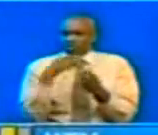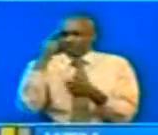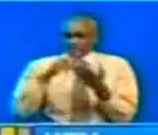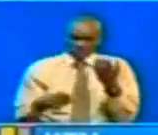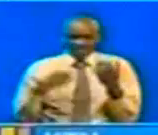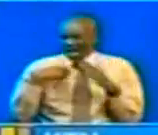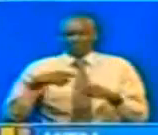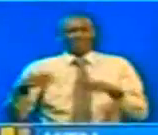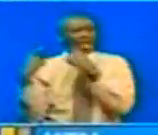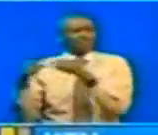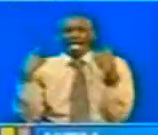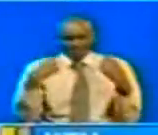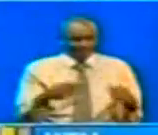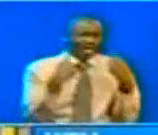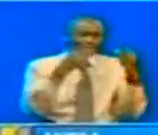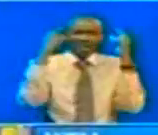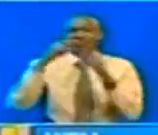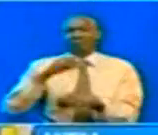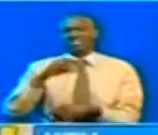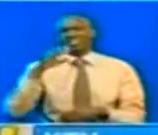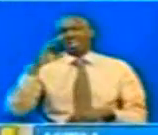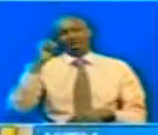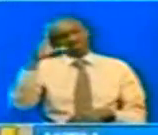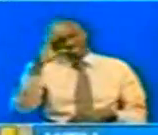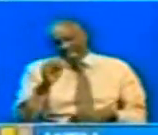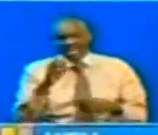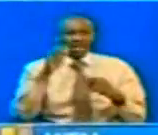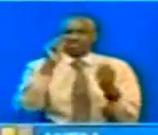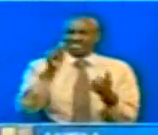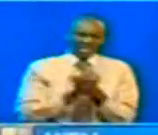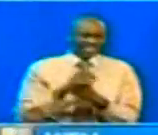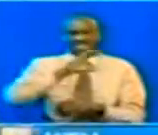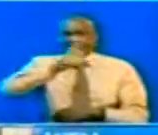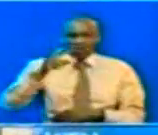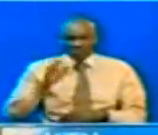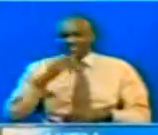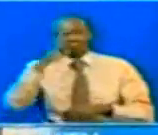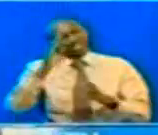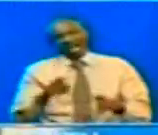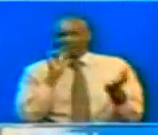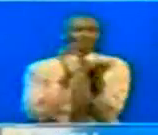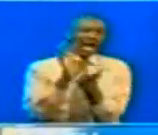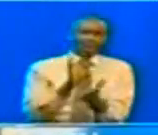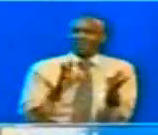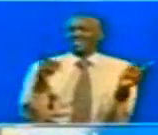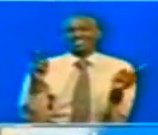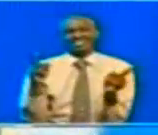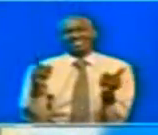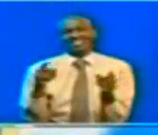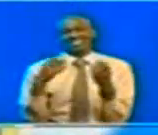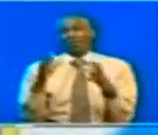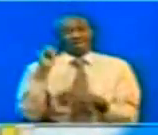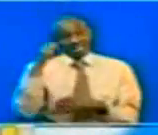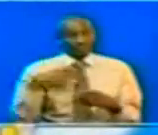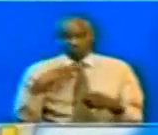these wrangles within county assemblies, governors are being impeached, county speakers are being impeached, and it gives